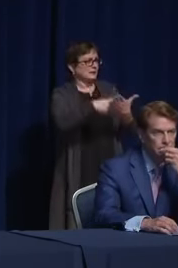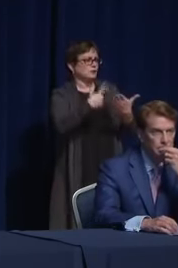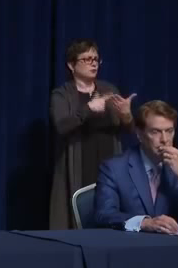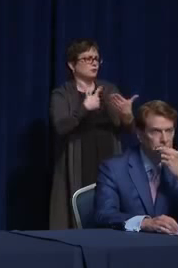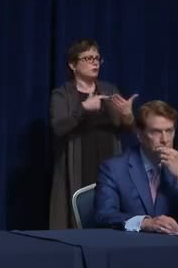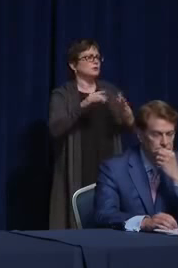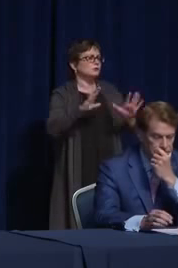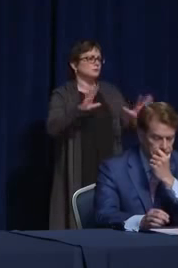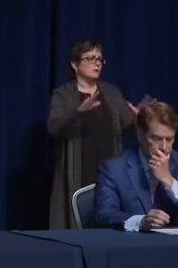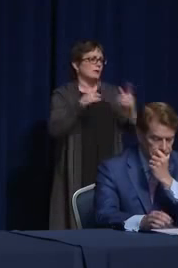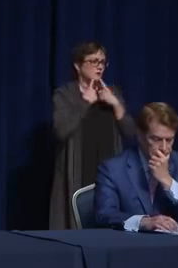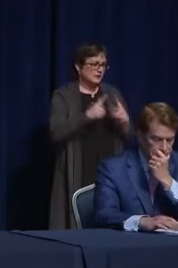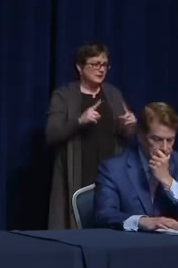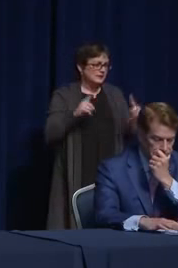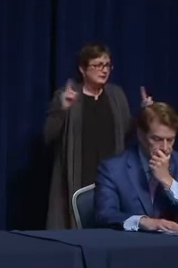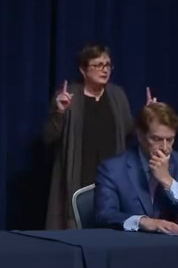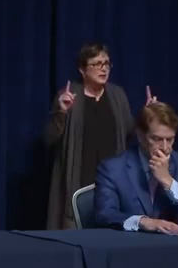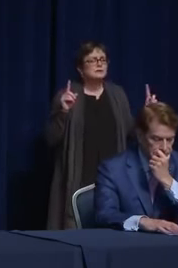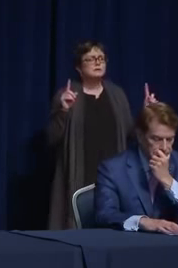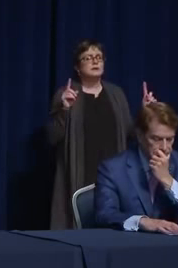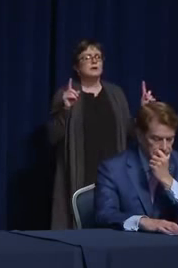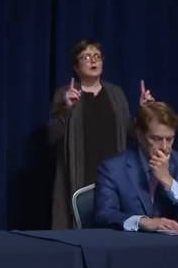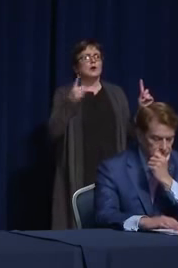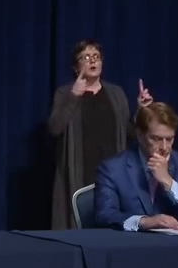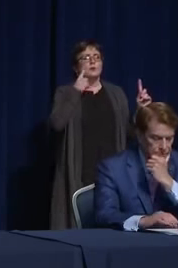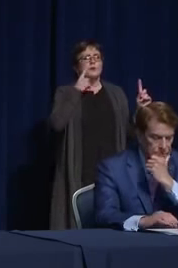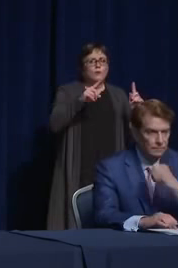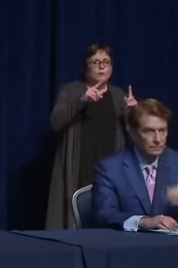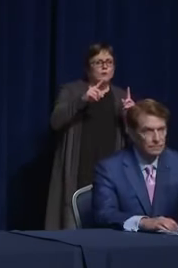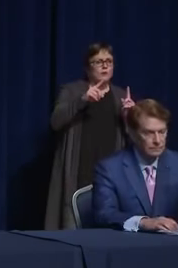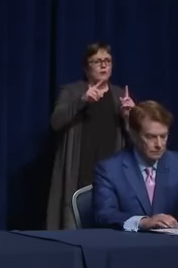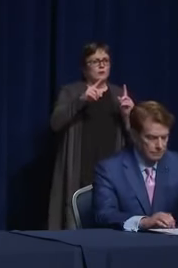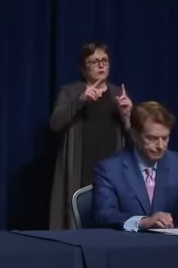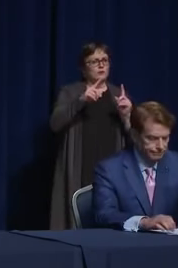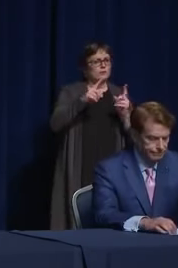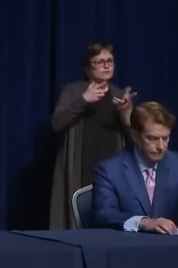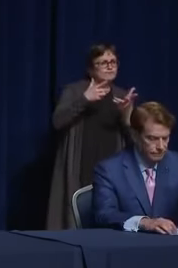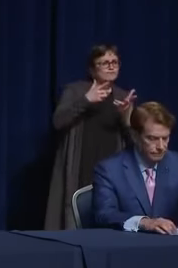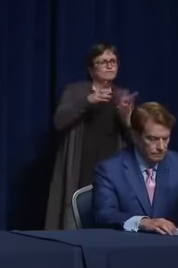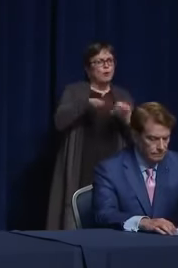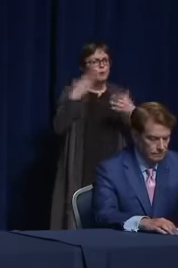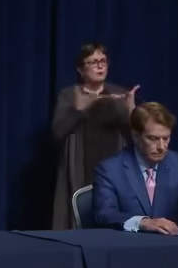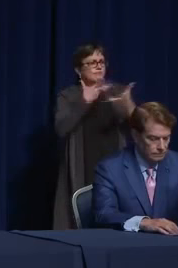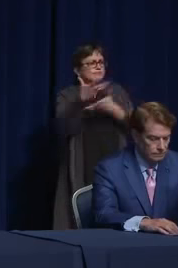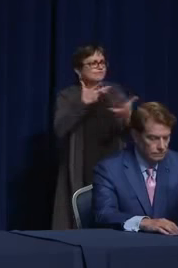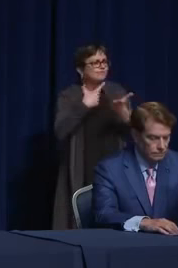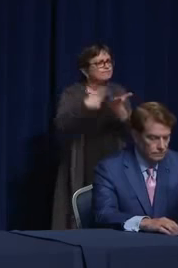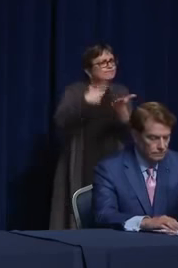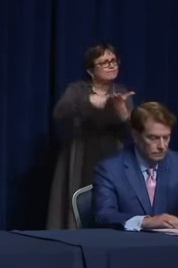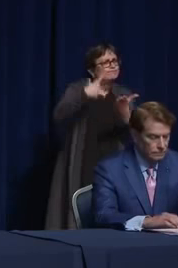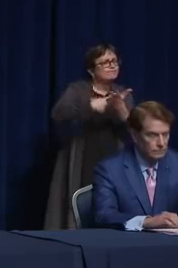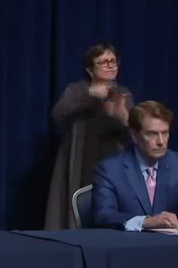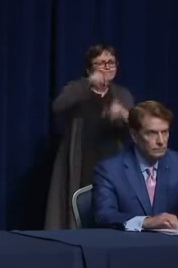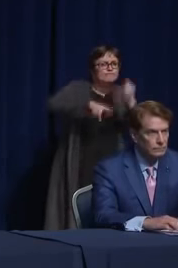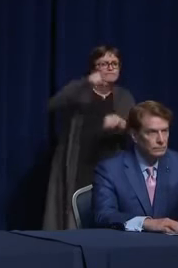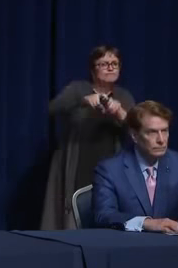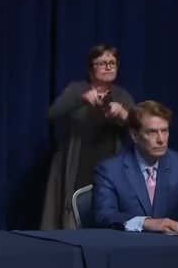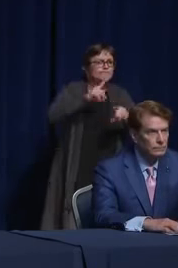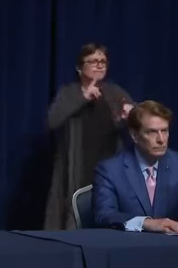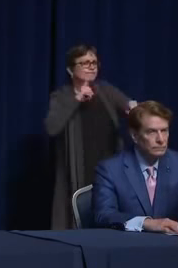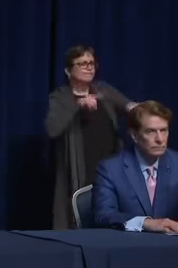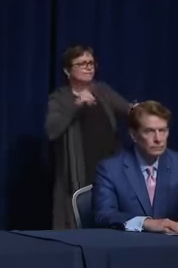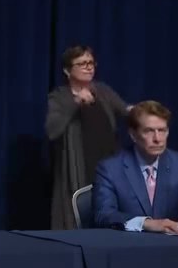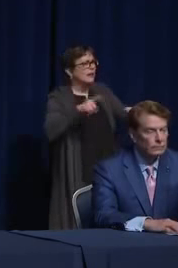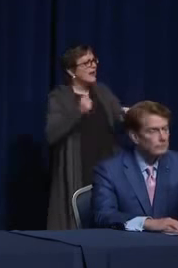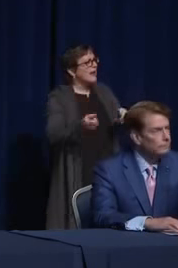through our approach, answering questions, and again, I want to thank you. It's got 3,500 members. Any idea how many were